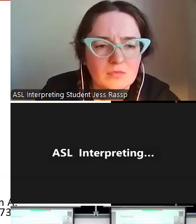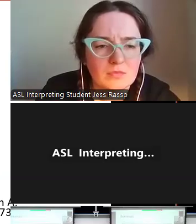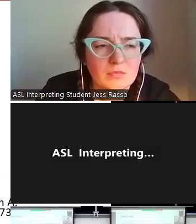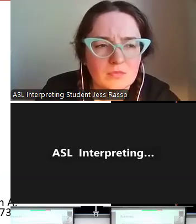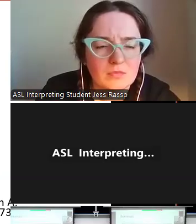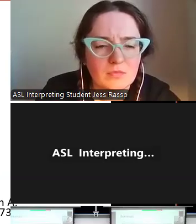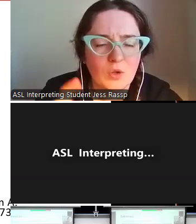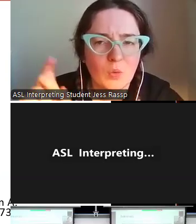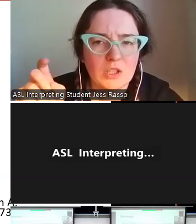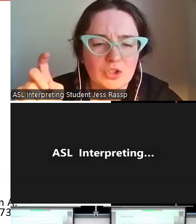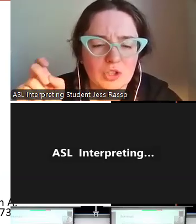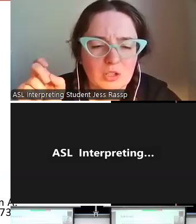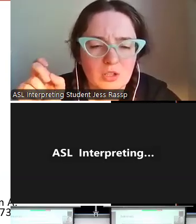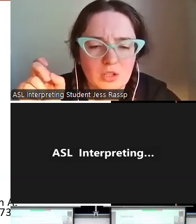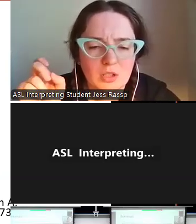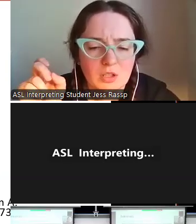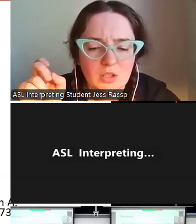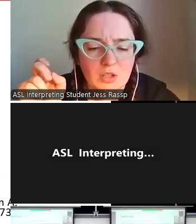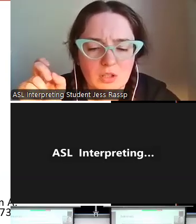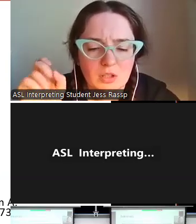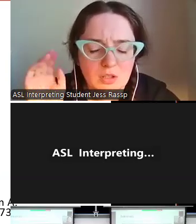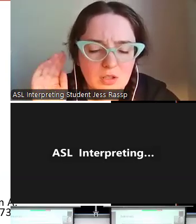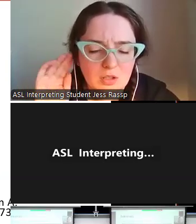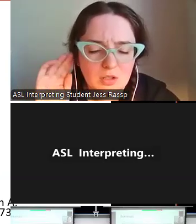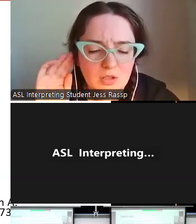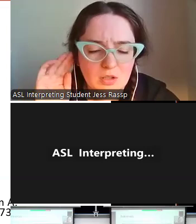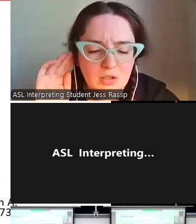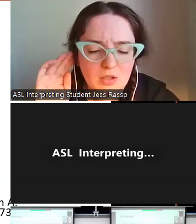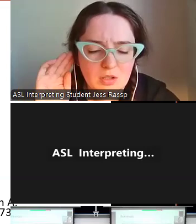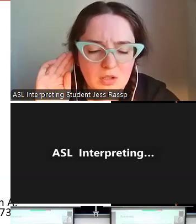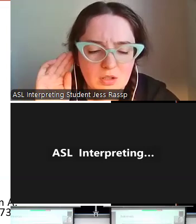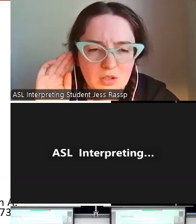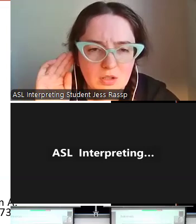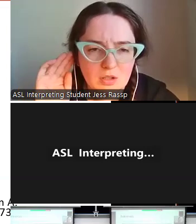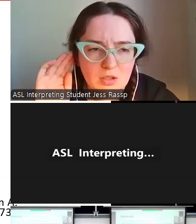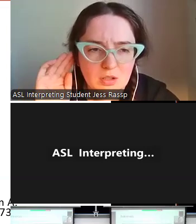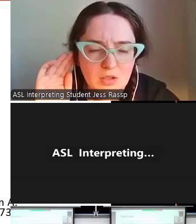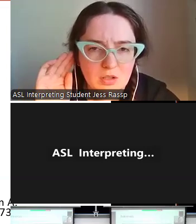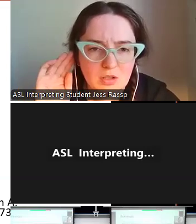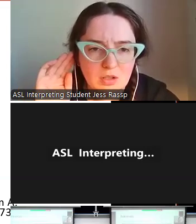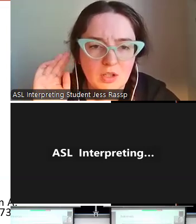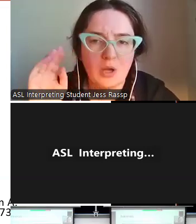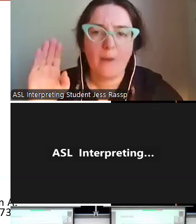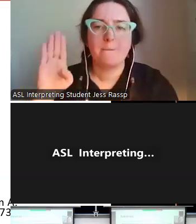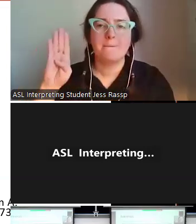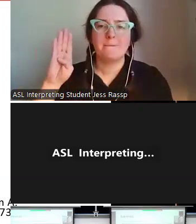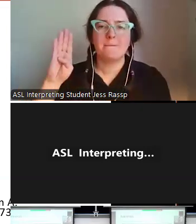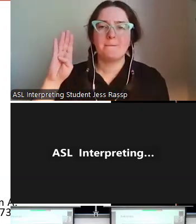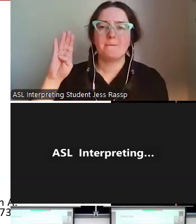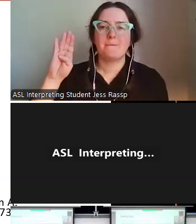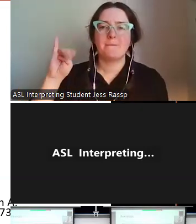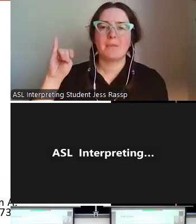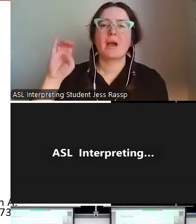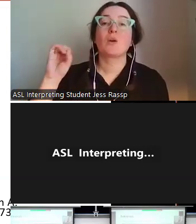is, obviously this is like a biological molecule in the bees. Even